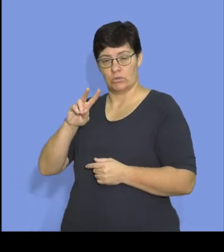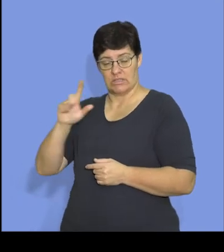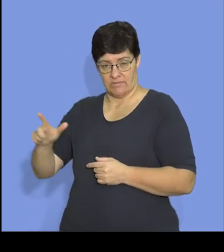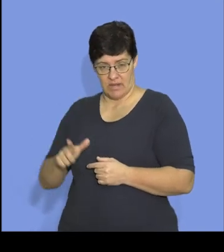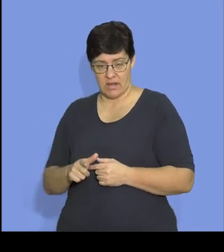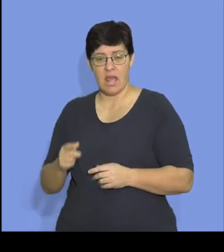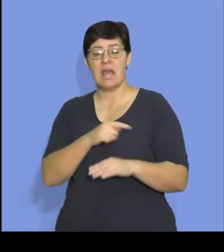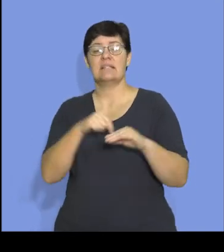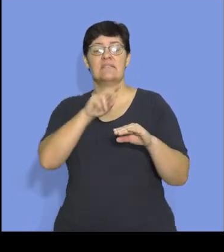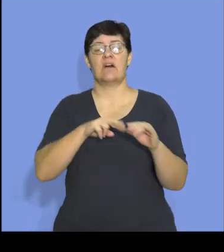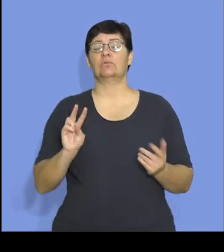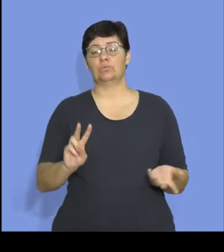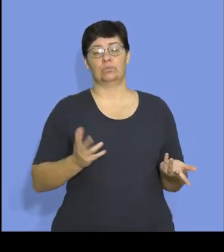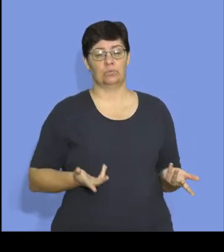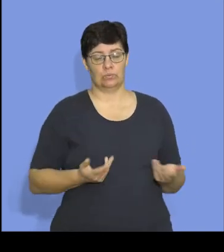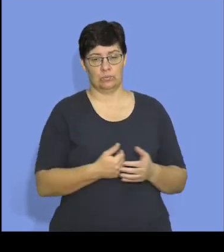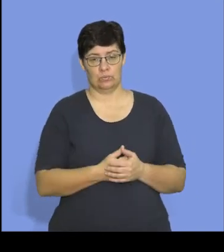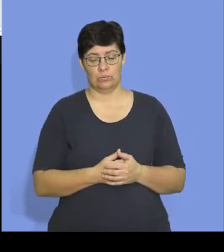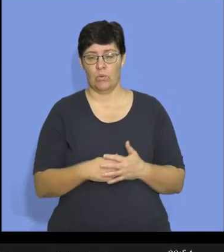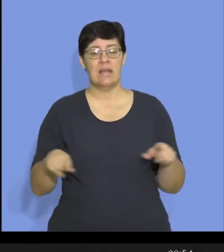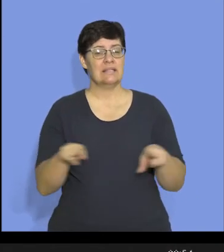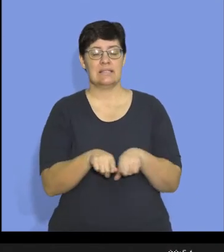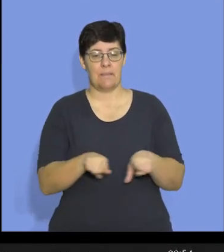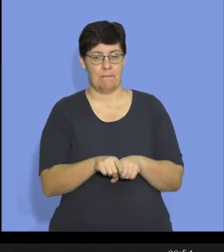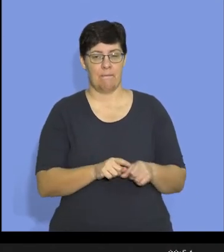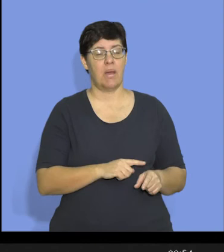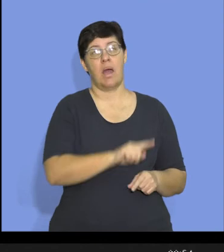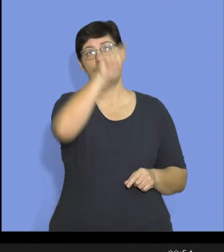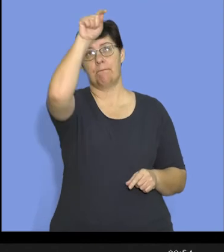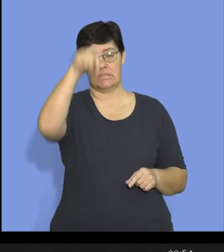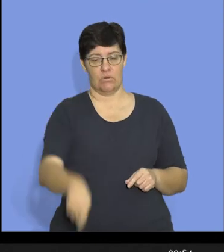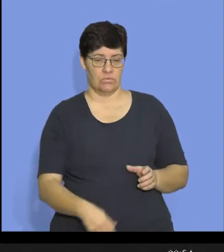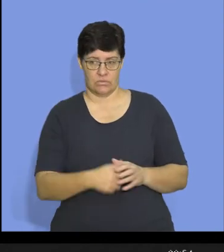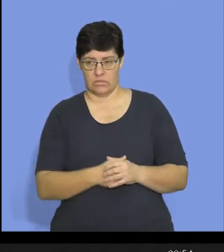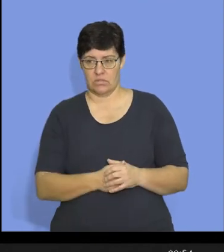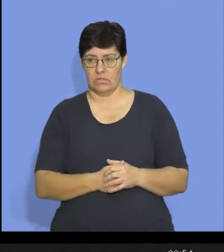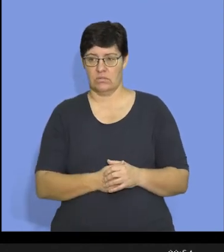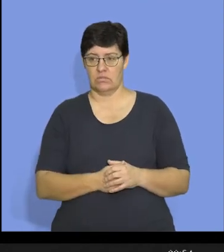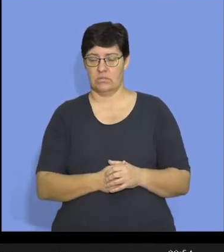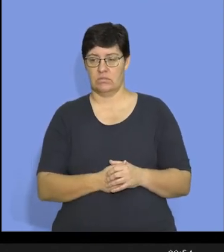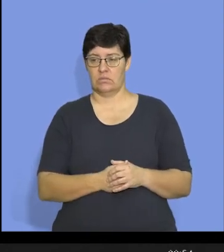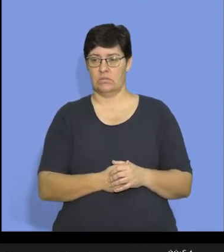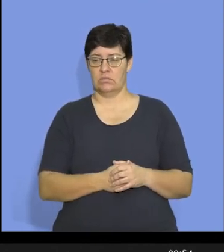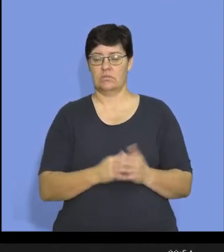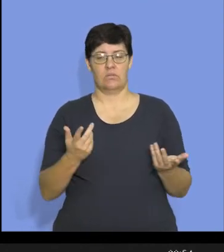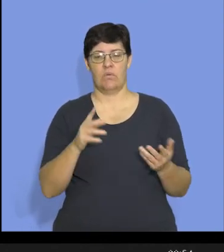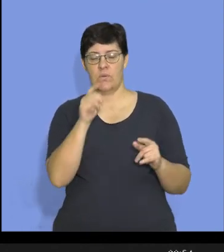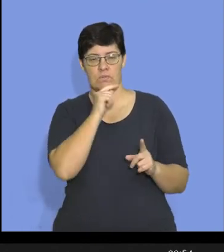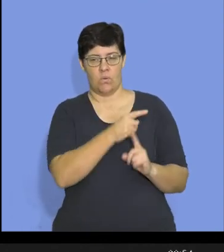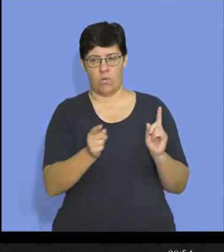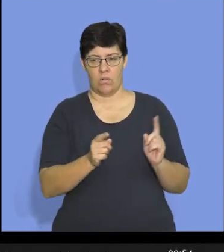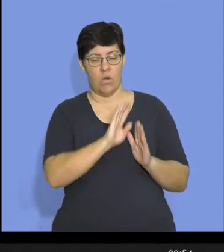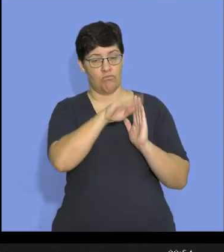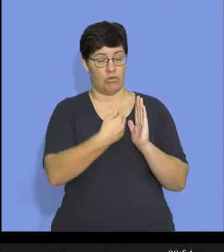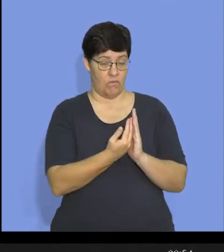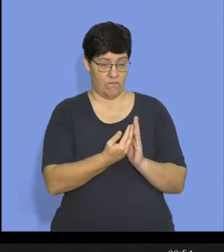and divide by 2, because it's the same time up as down. So I'm not using the whole decimal, because I've now rounded it